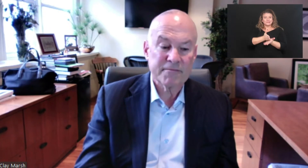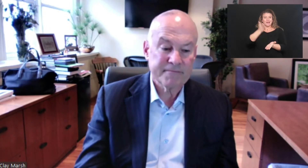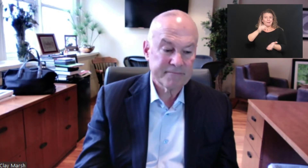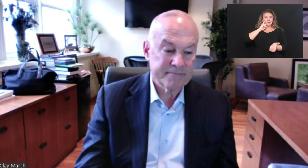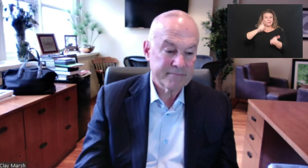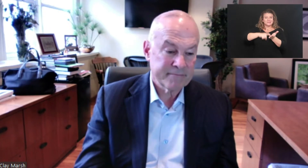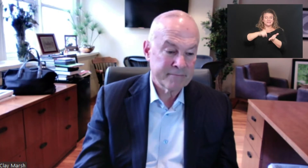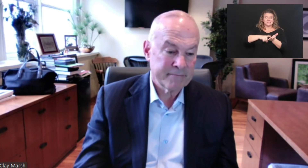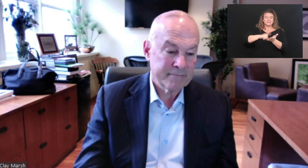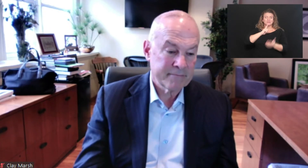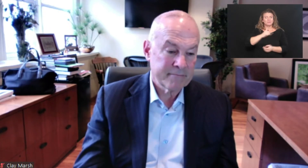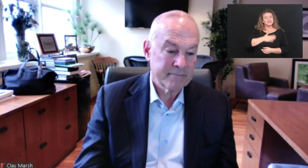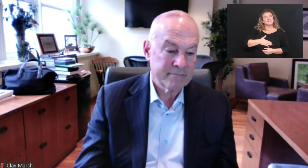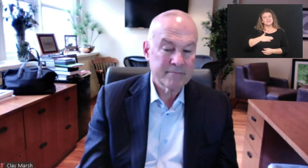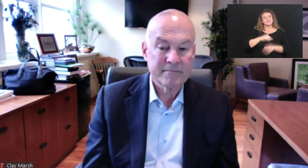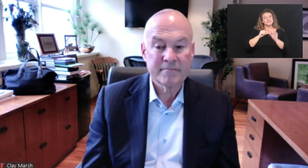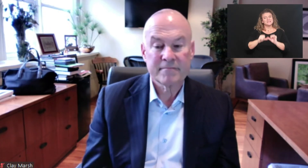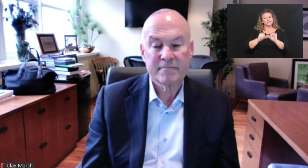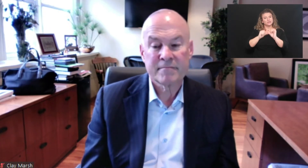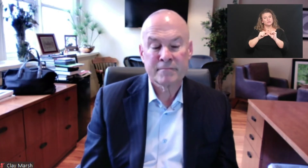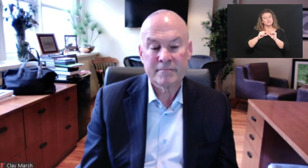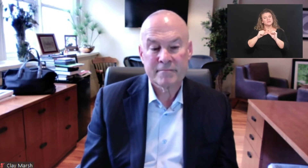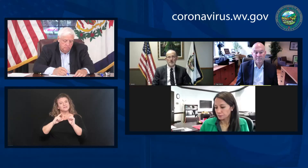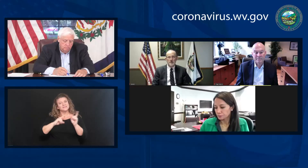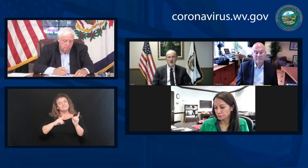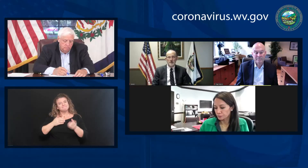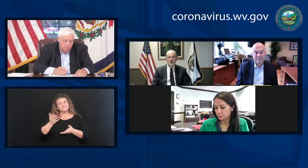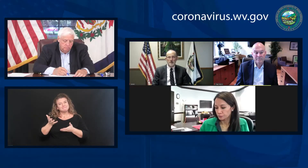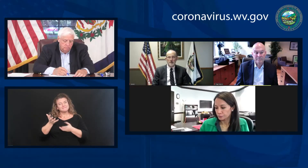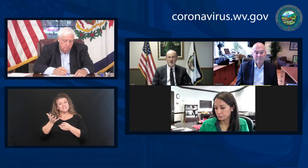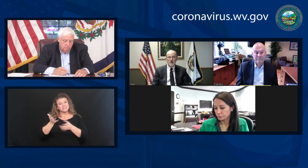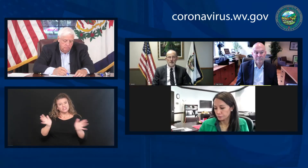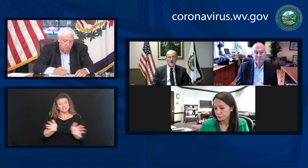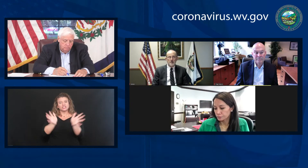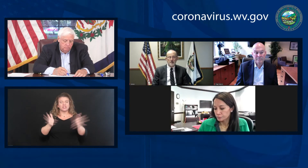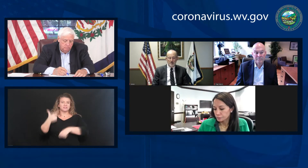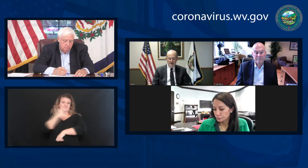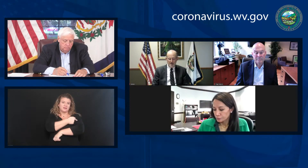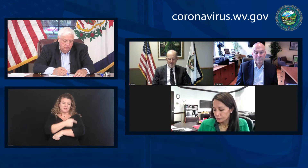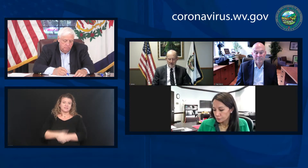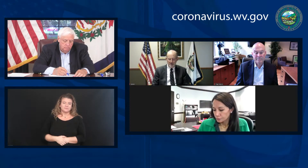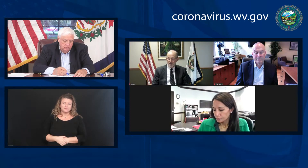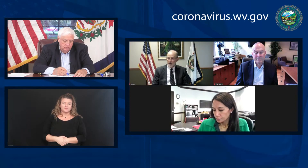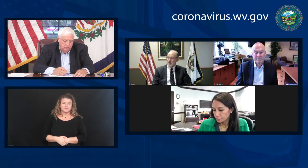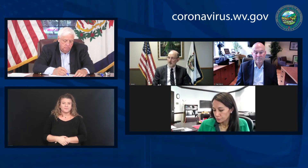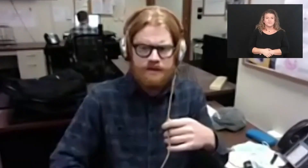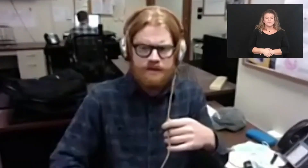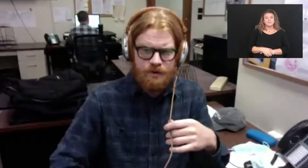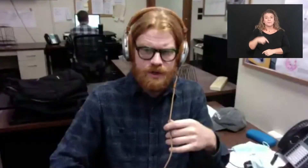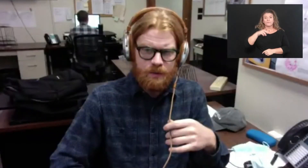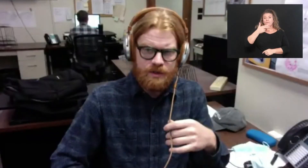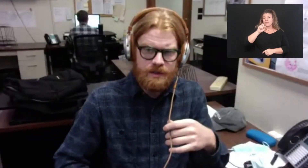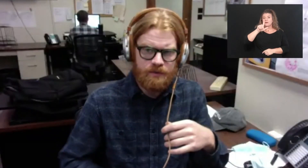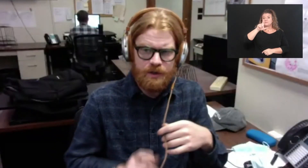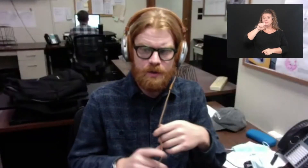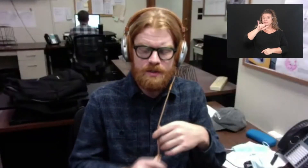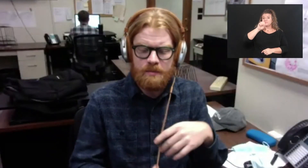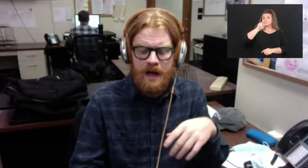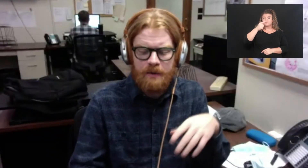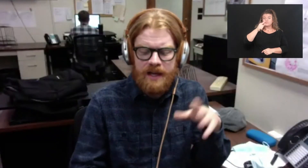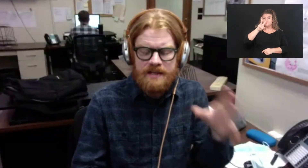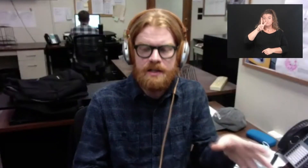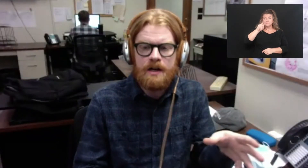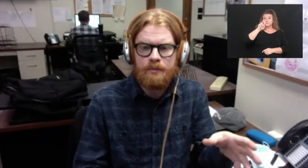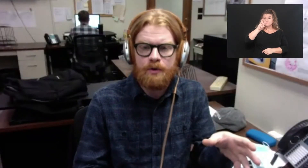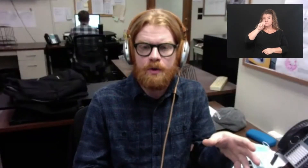you have. Thank you, Kenny. Next to Charles Young with WV News. Hi, this is Charles Young with WV News.